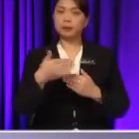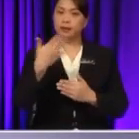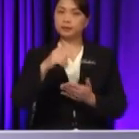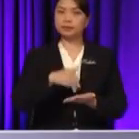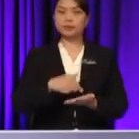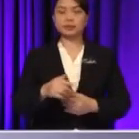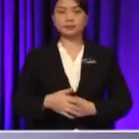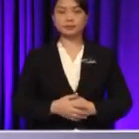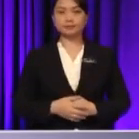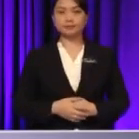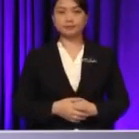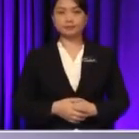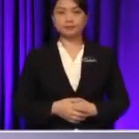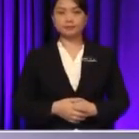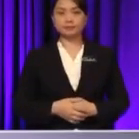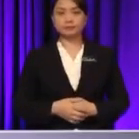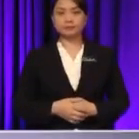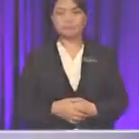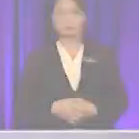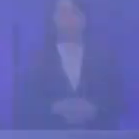Atas for Bahasa Inggeris.